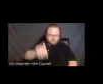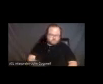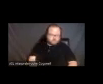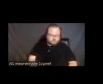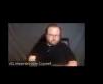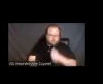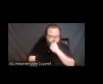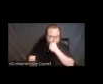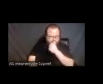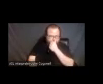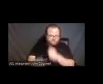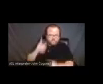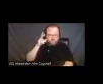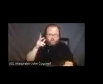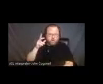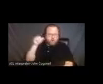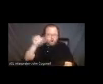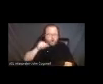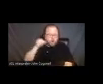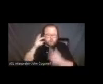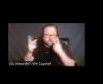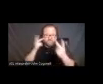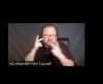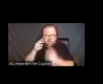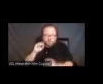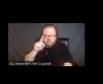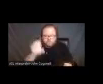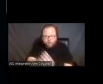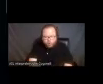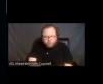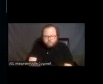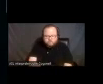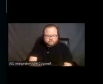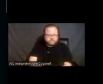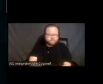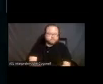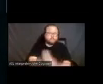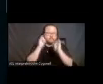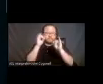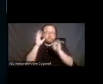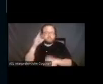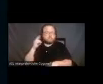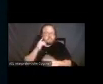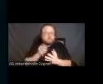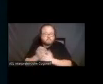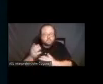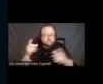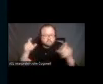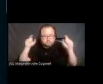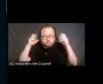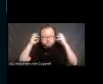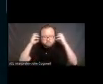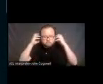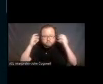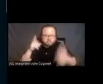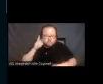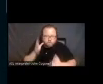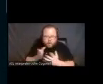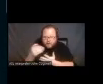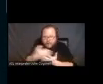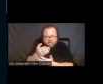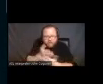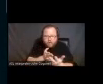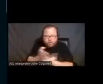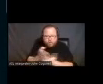or audio-visual mode. Upon initiating the audio voting session, instructions will be heard through the headset to assist in navigating the ballot.